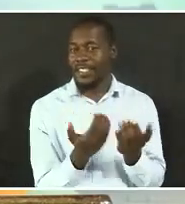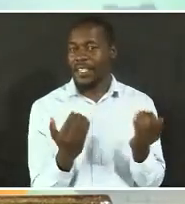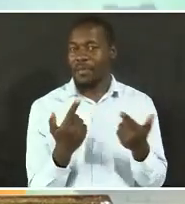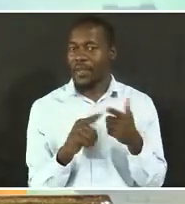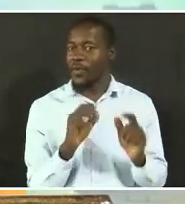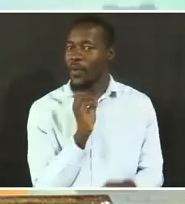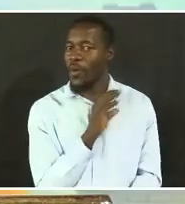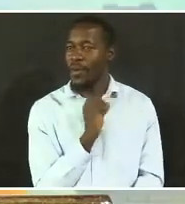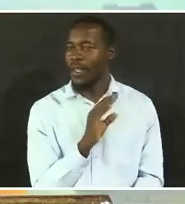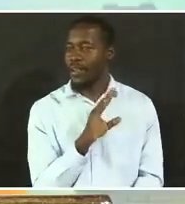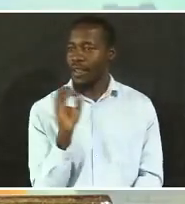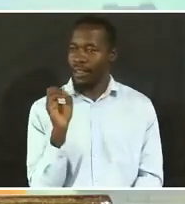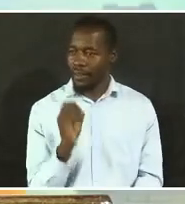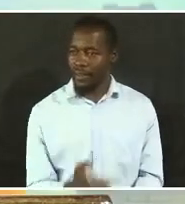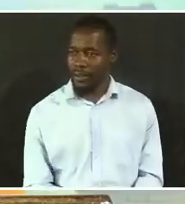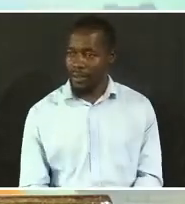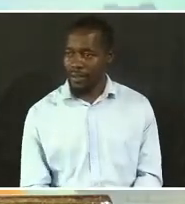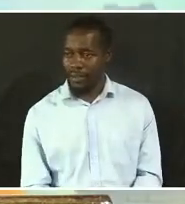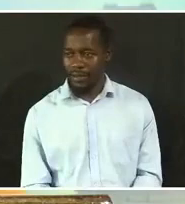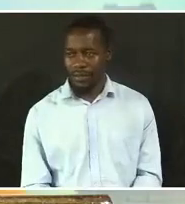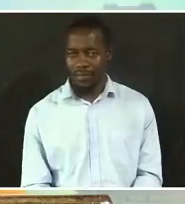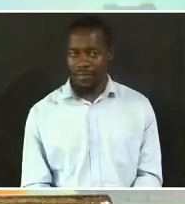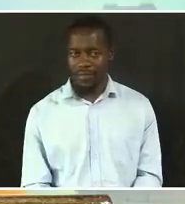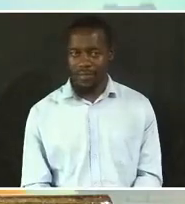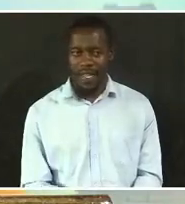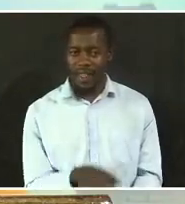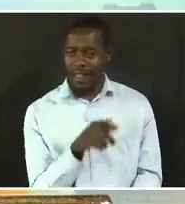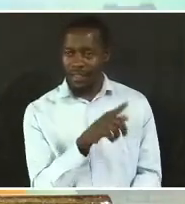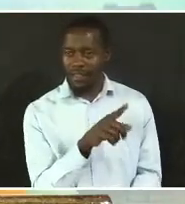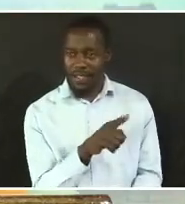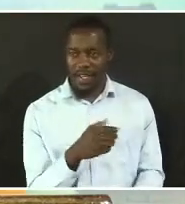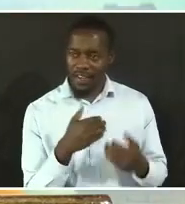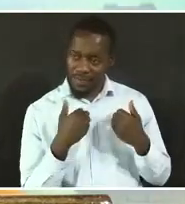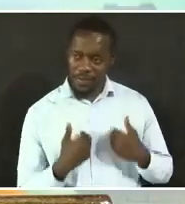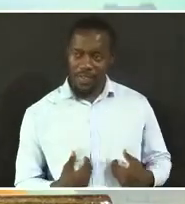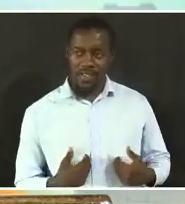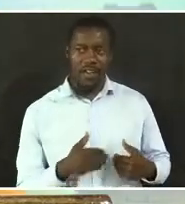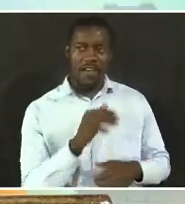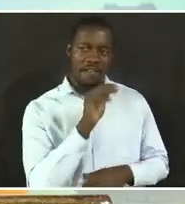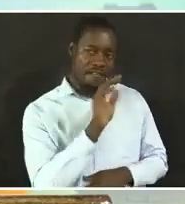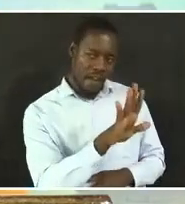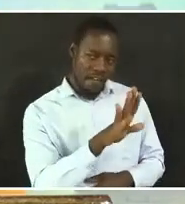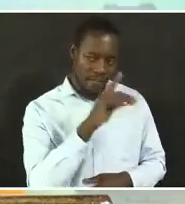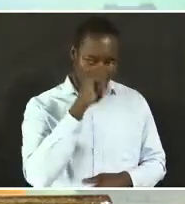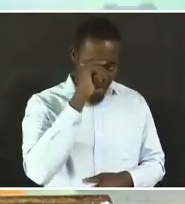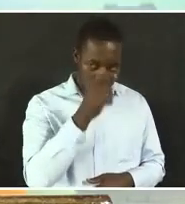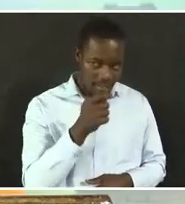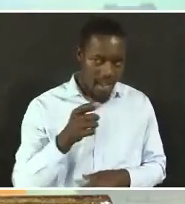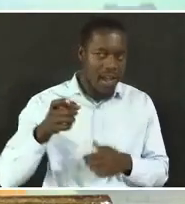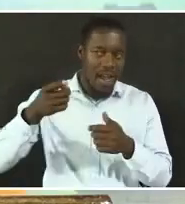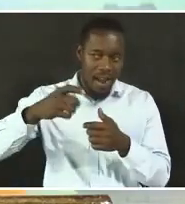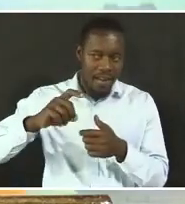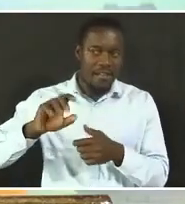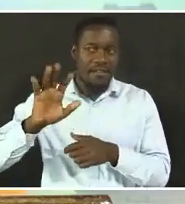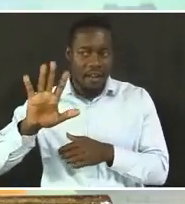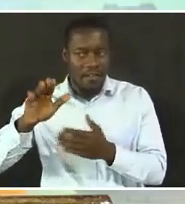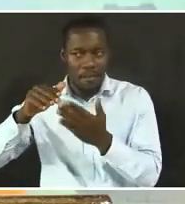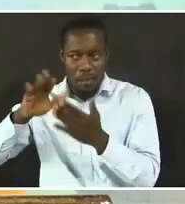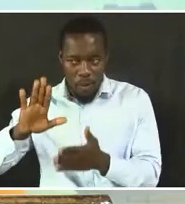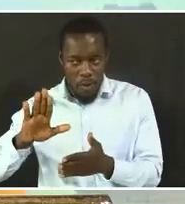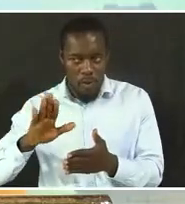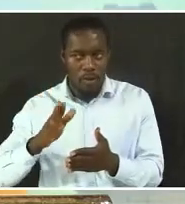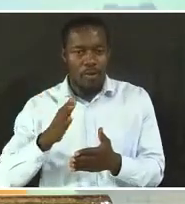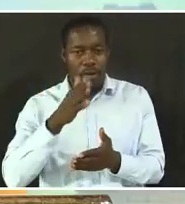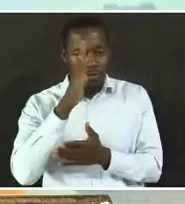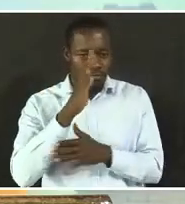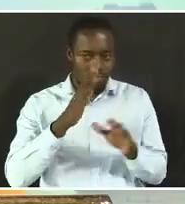And listen, that person was told, good and faithful servant. You've been faithful over a few, I'll give you more. Now listen to the next one.